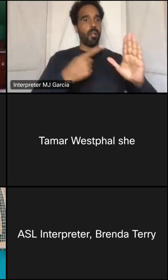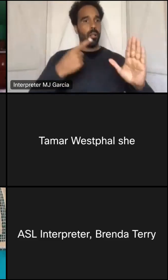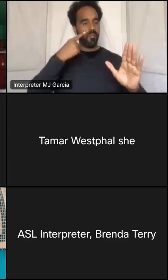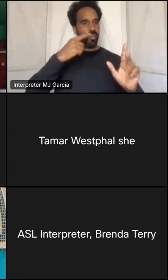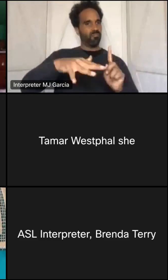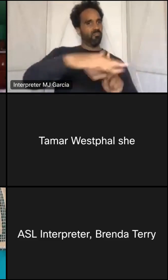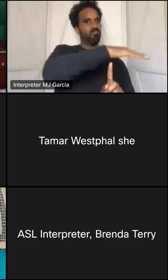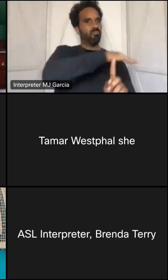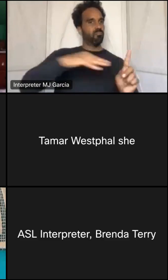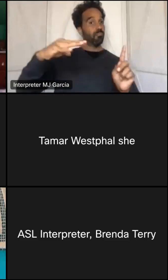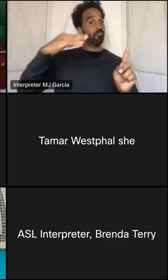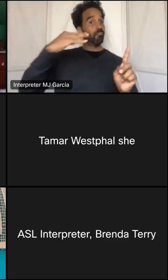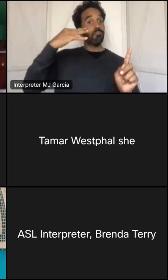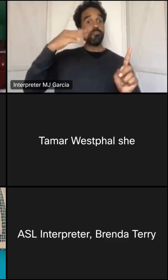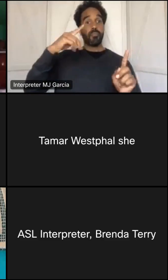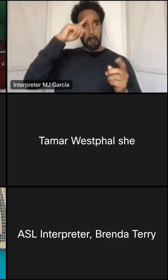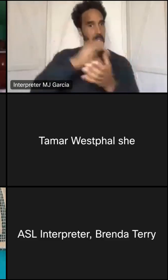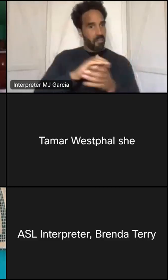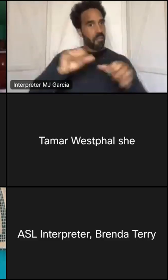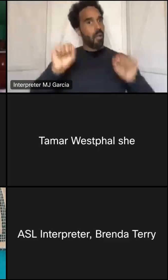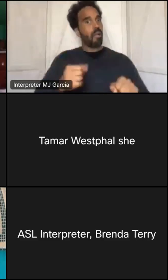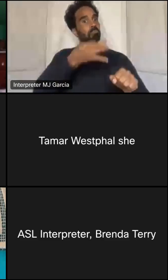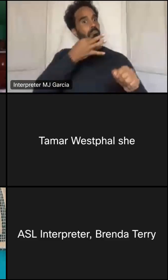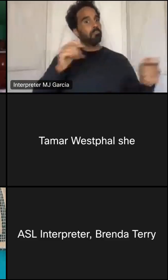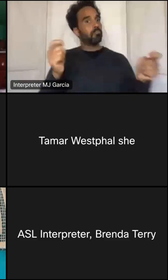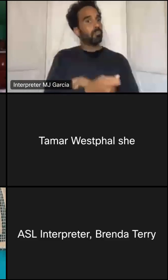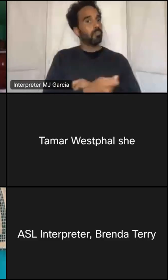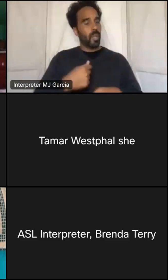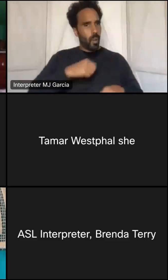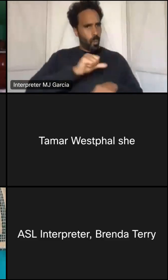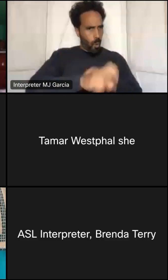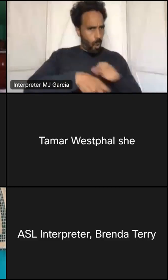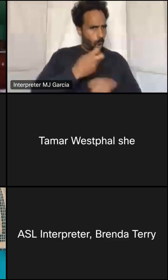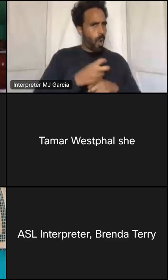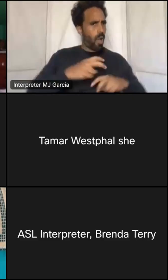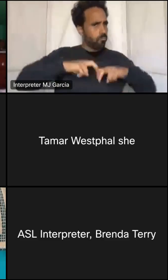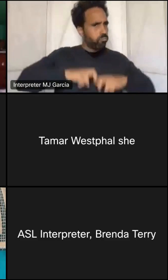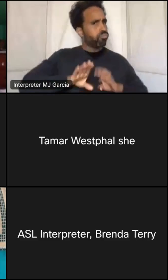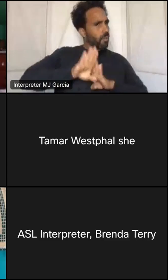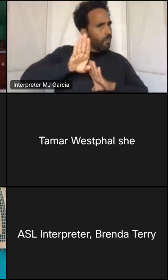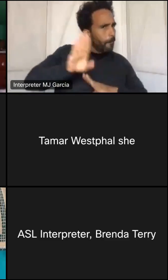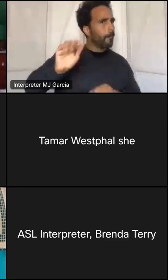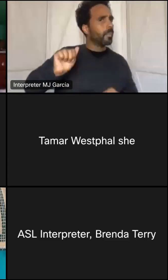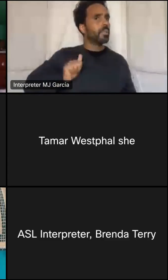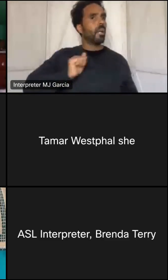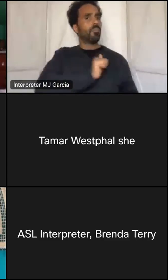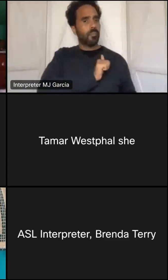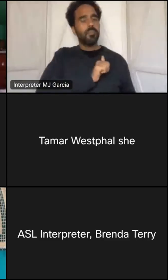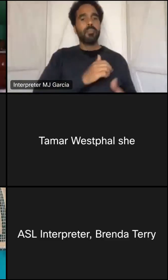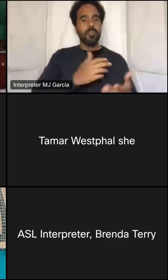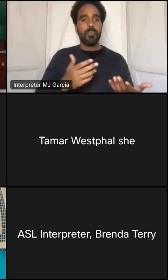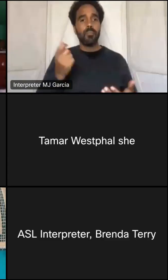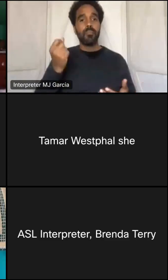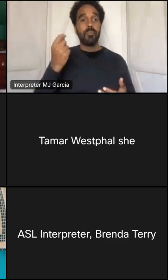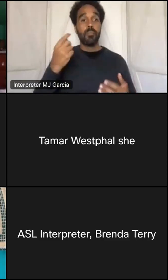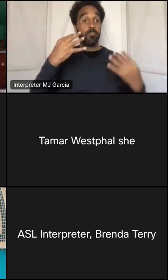around you and believe in change. Work hard on yourself because everyone, like in your house especially,